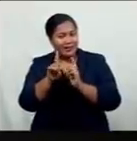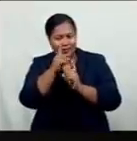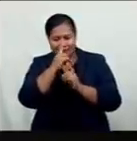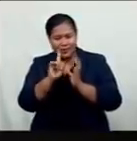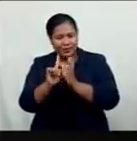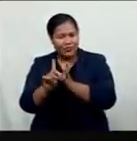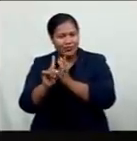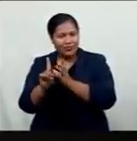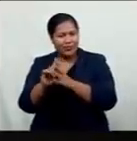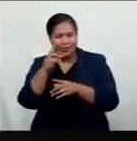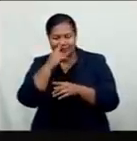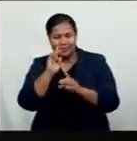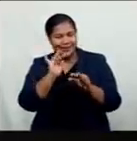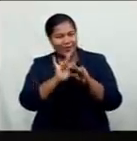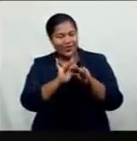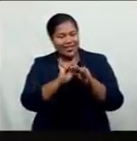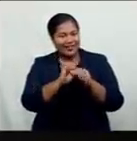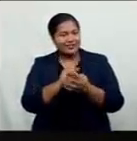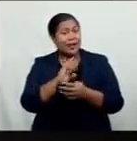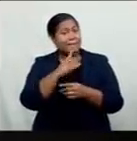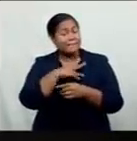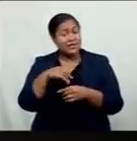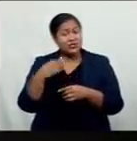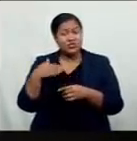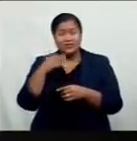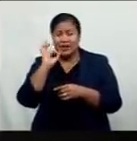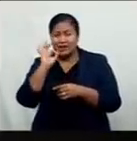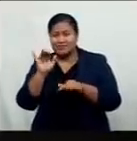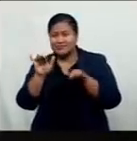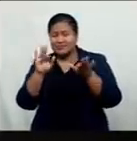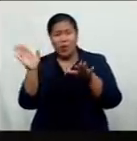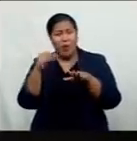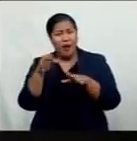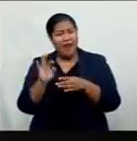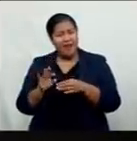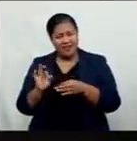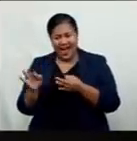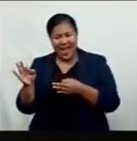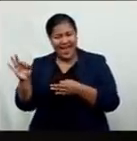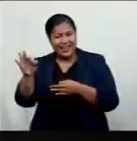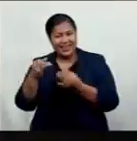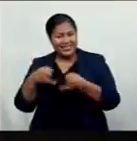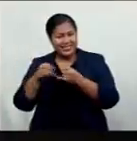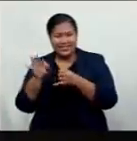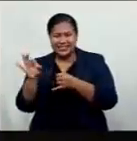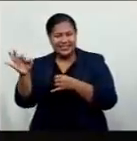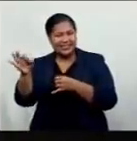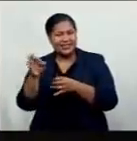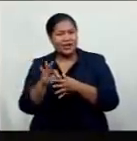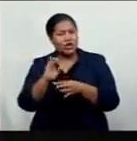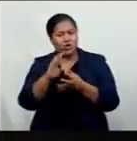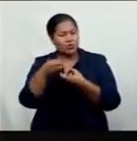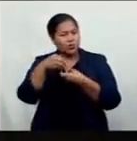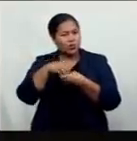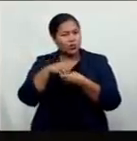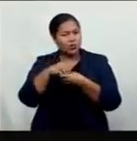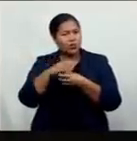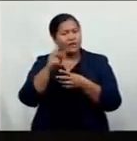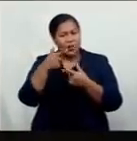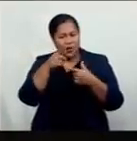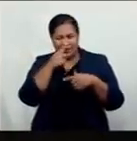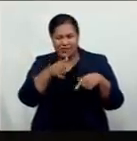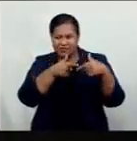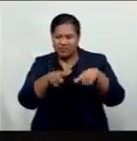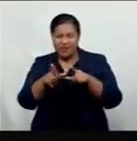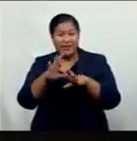of contacts. The ministry is calling on maritime islanders not to entertain or to engage in unauthorized travel from